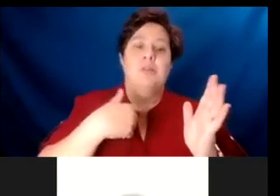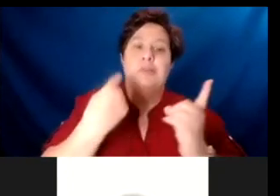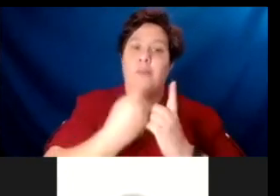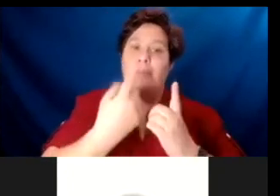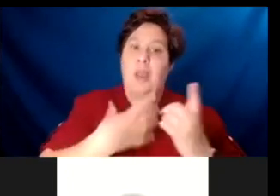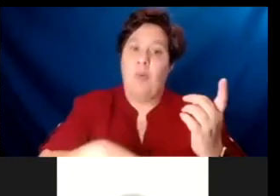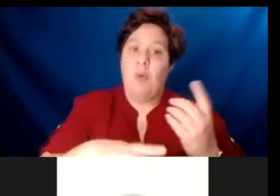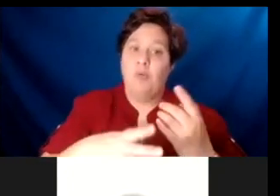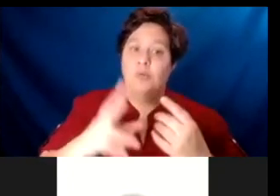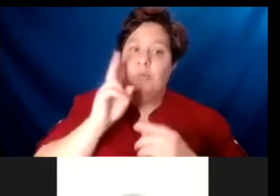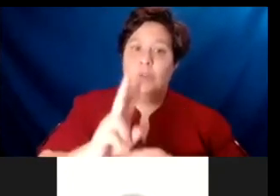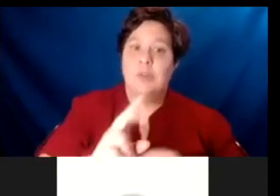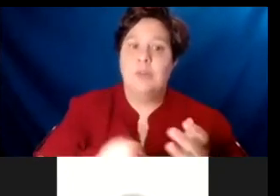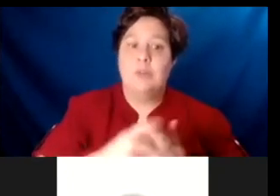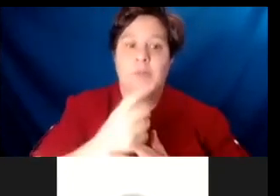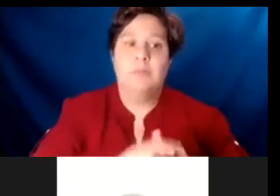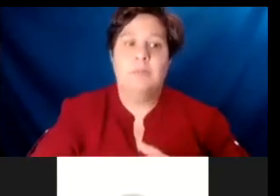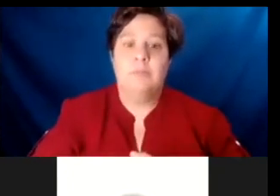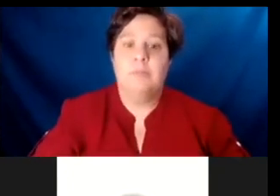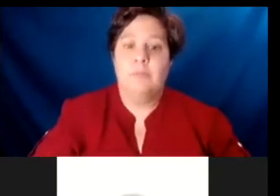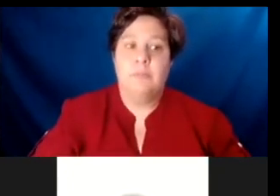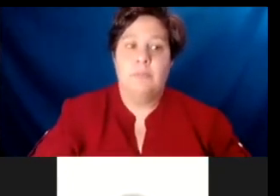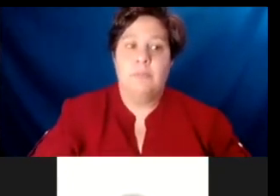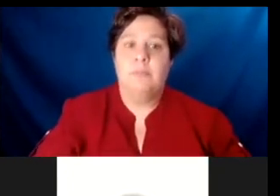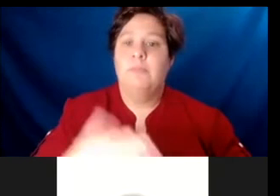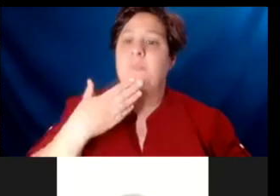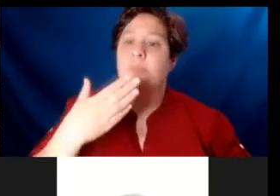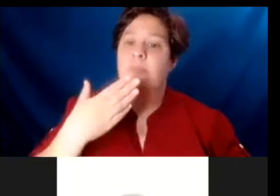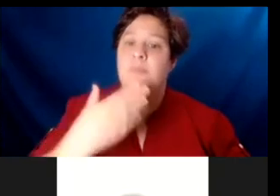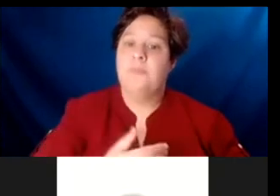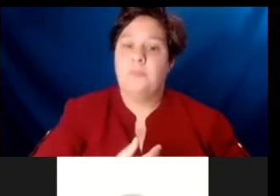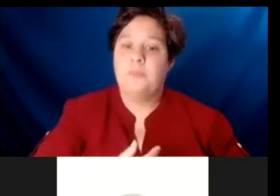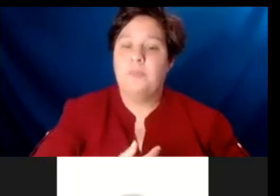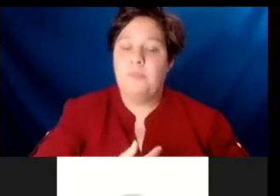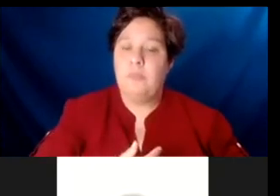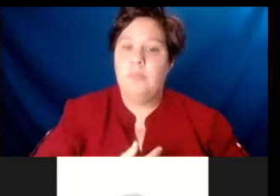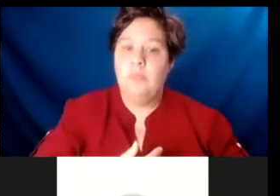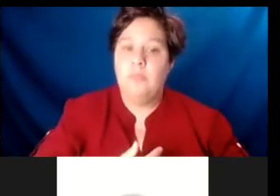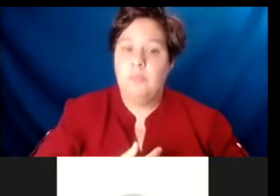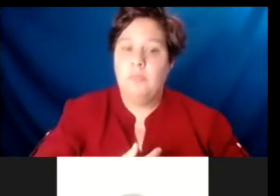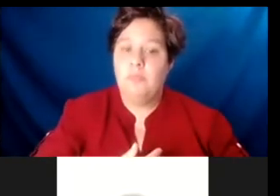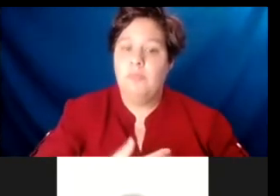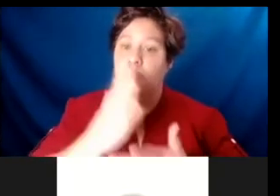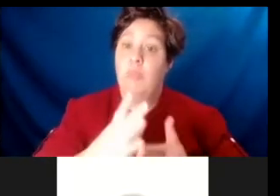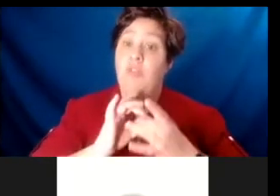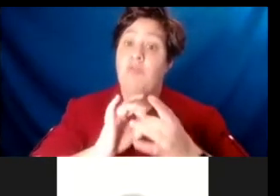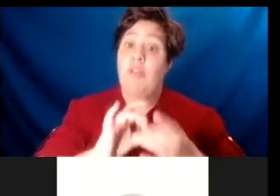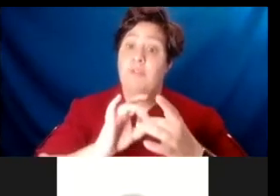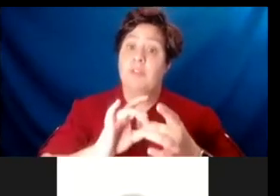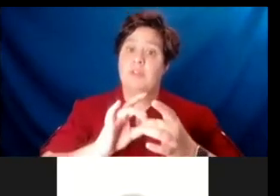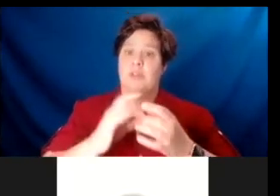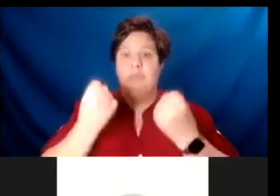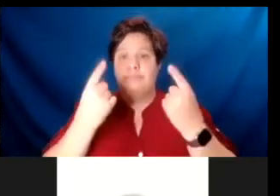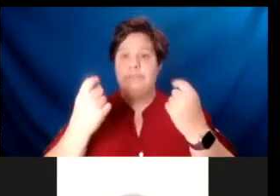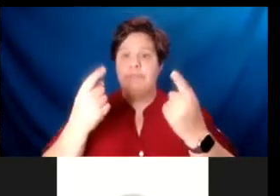see. Enjoy your day. Okay. Yeah, thank you so much. It's absolutely really relevant, and I fully